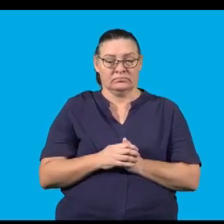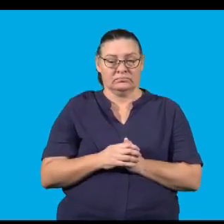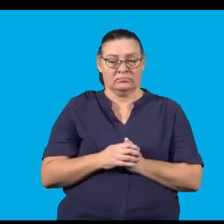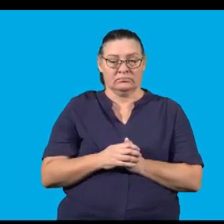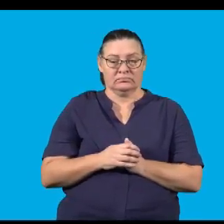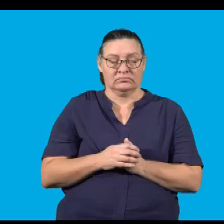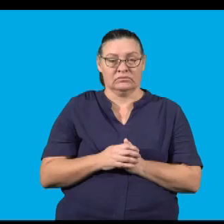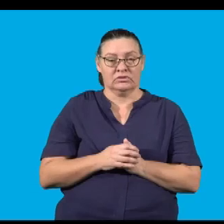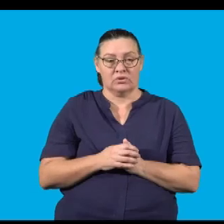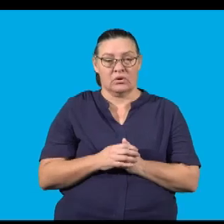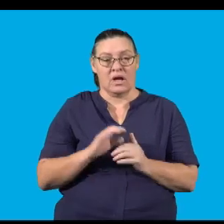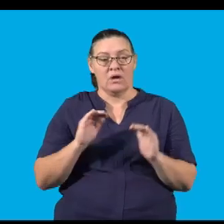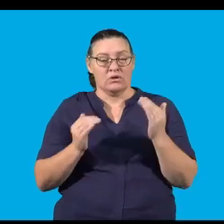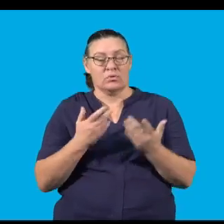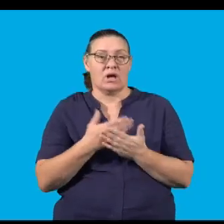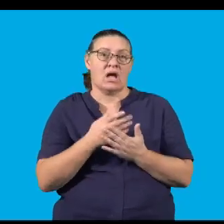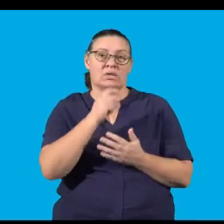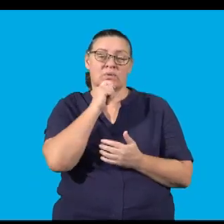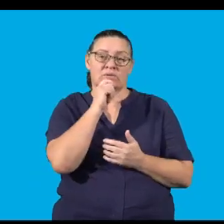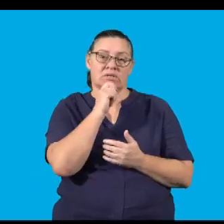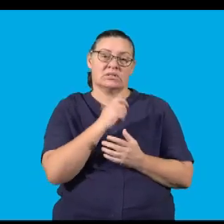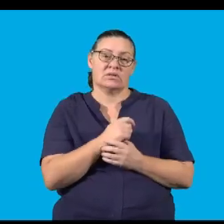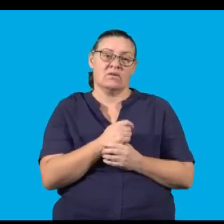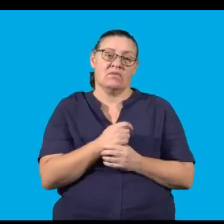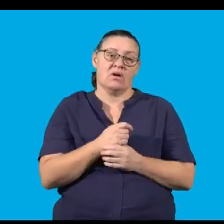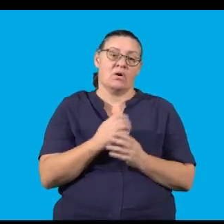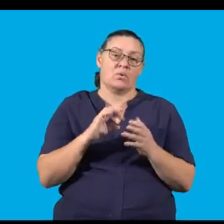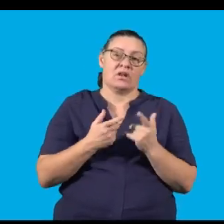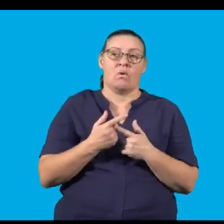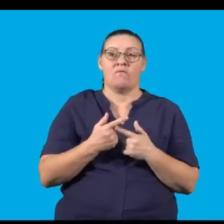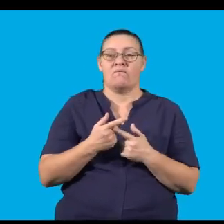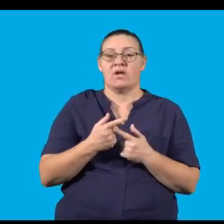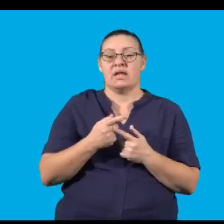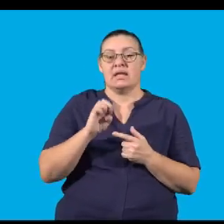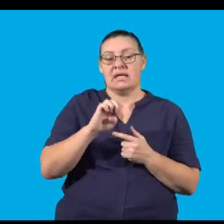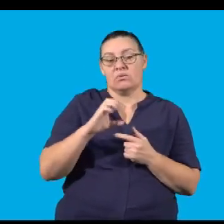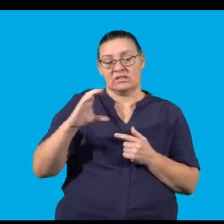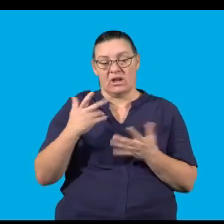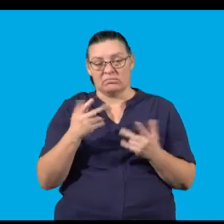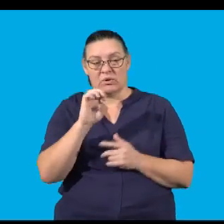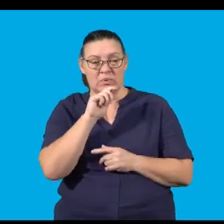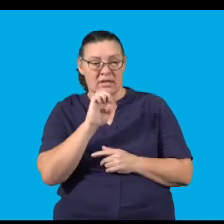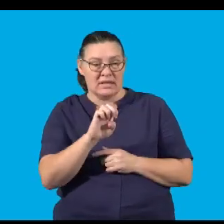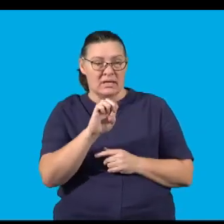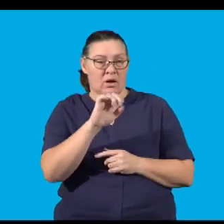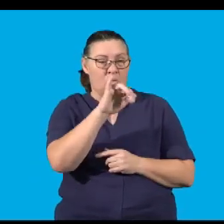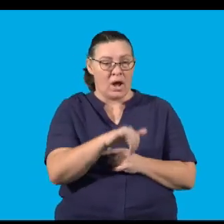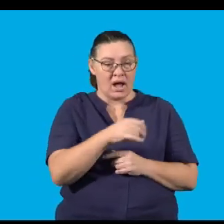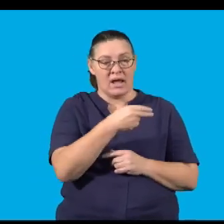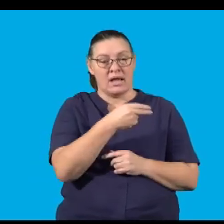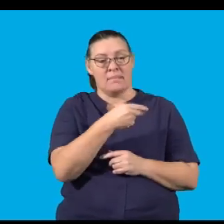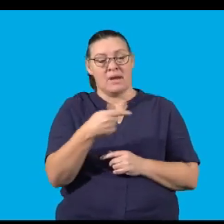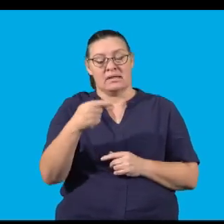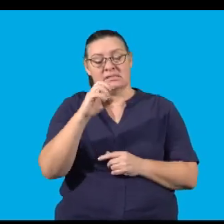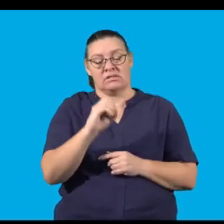So therefore now the equation, we can use either the coordinates of E or C. Let's use E. So it's going to be y